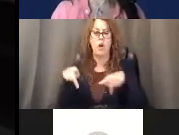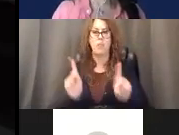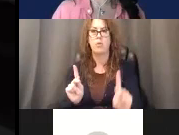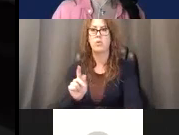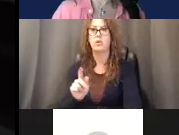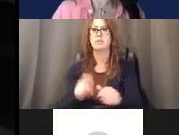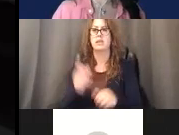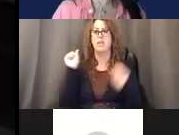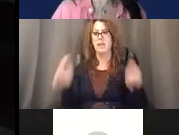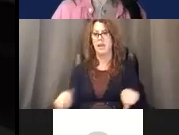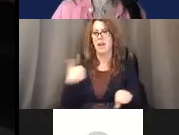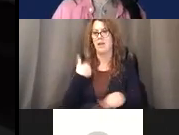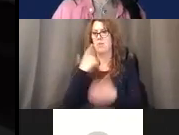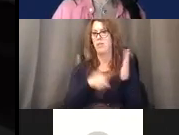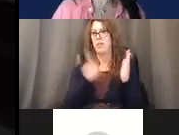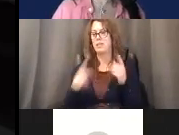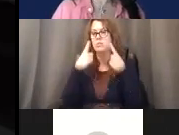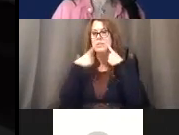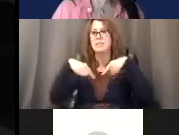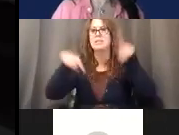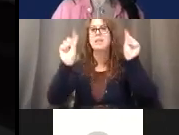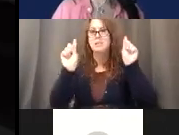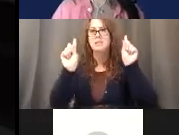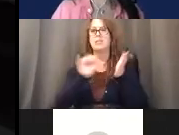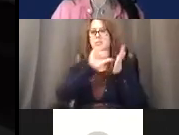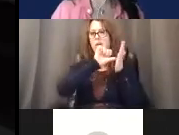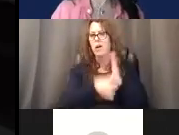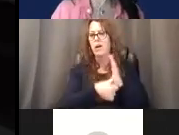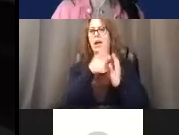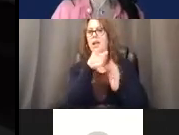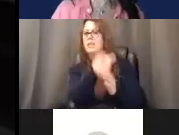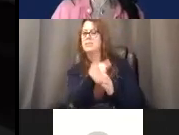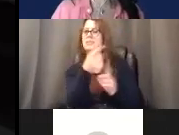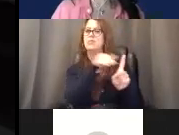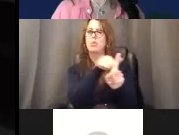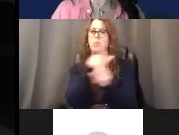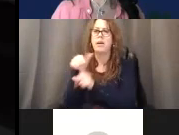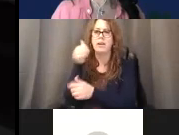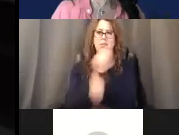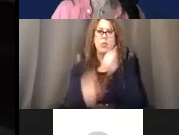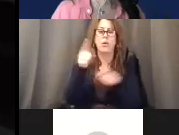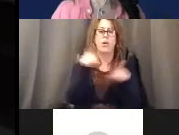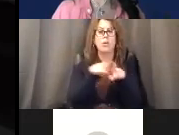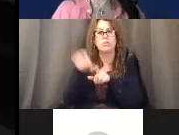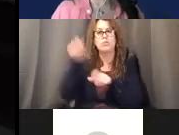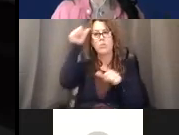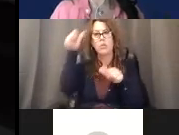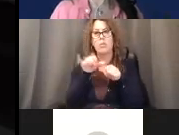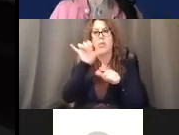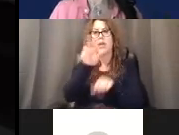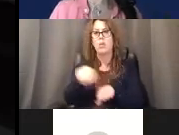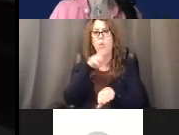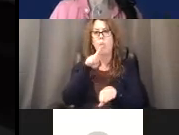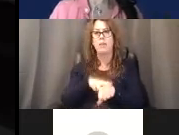can't underscore that enough. So just lifting this up is a bit of a reminder to that, and to also just remember this normalization of